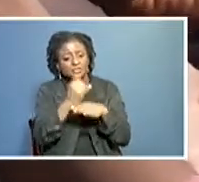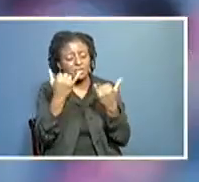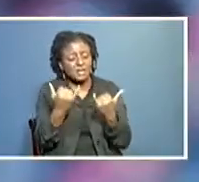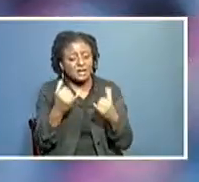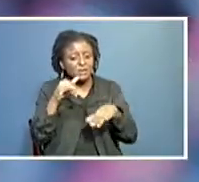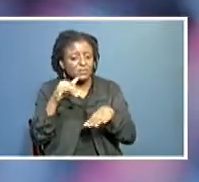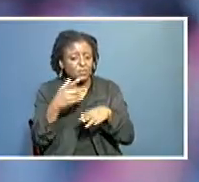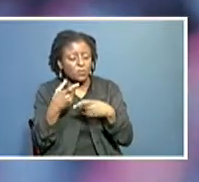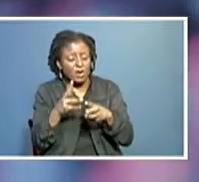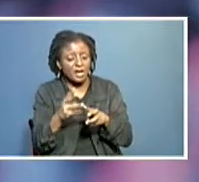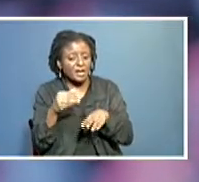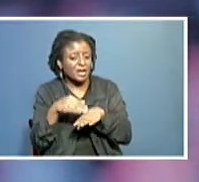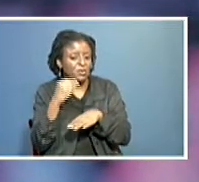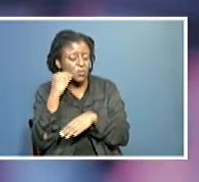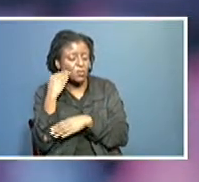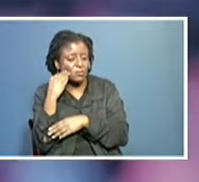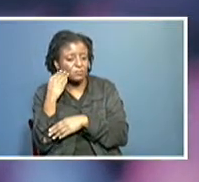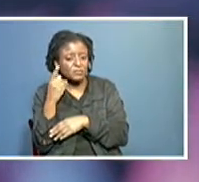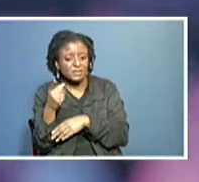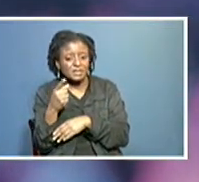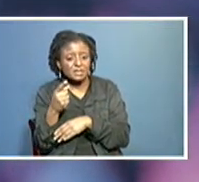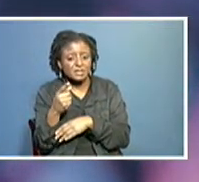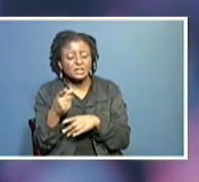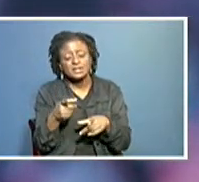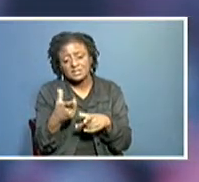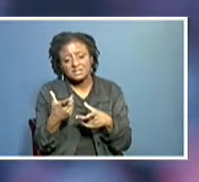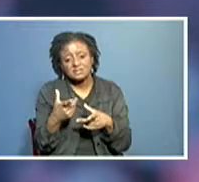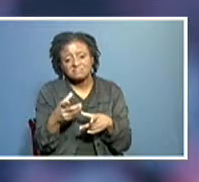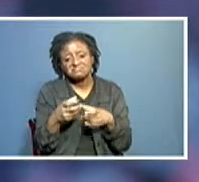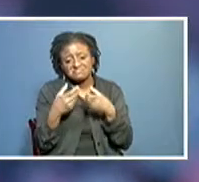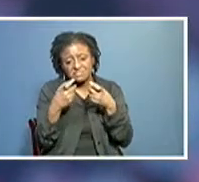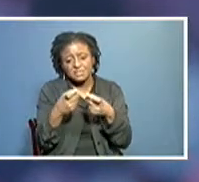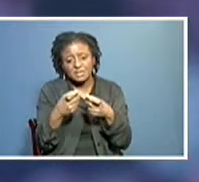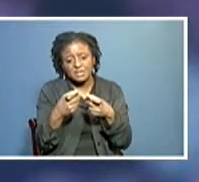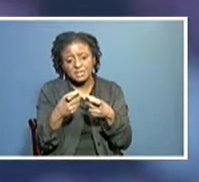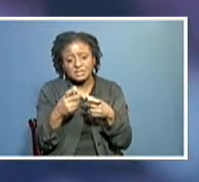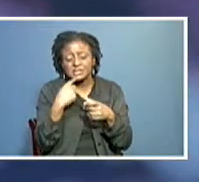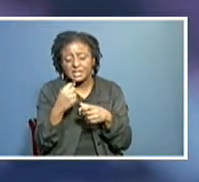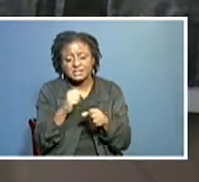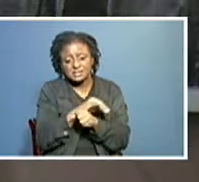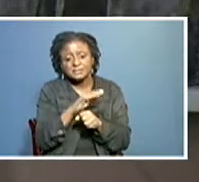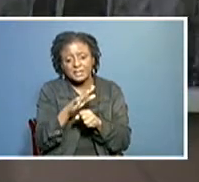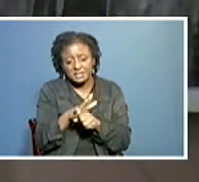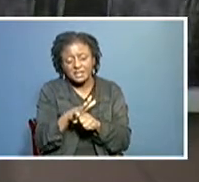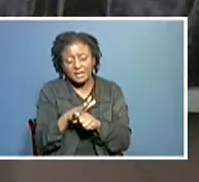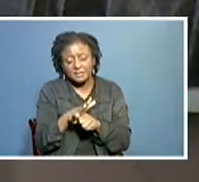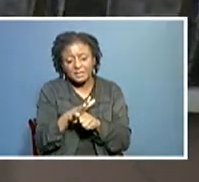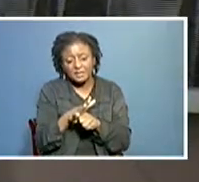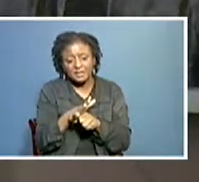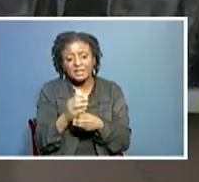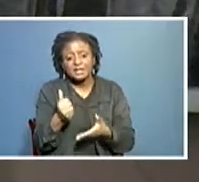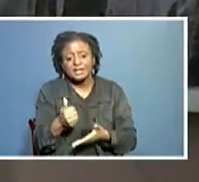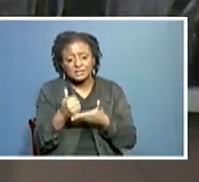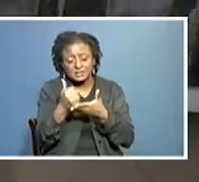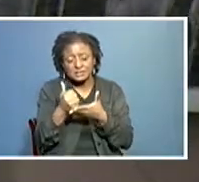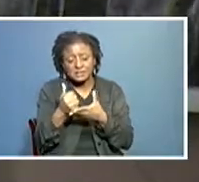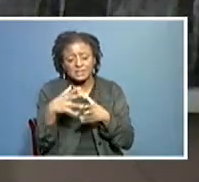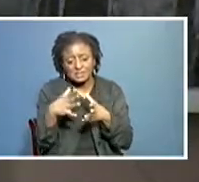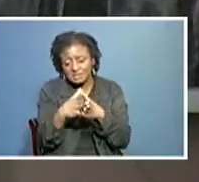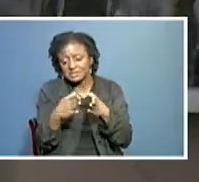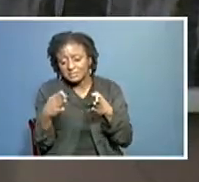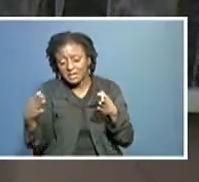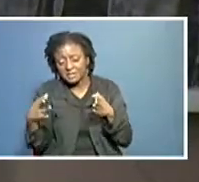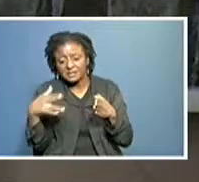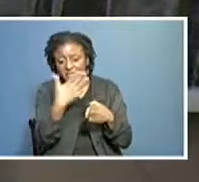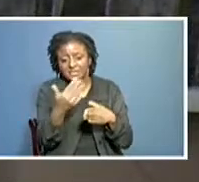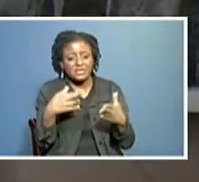Dr. Smith credits the pandemic to expanding its reach to the average student and adult learner, sharing that there are students